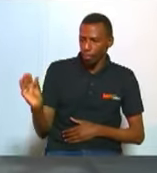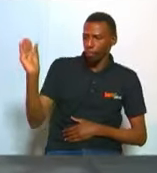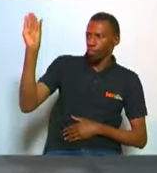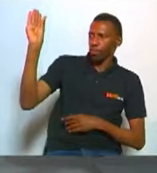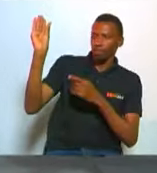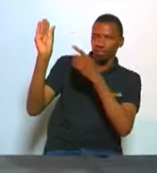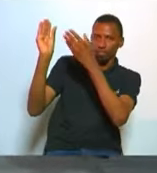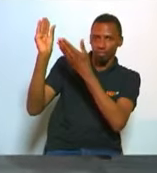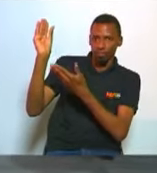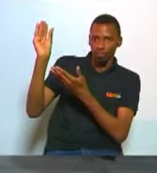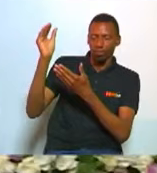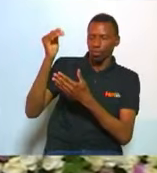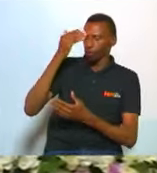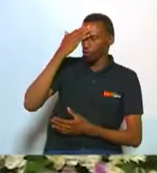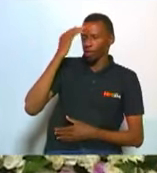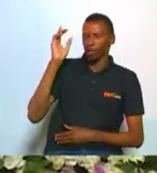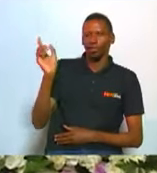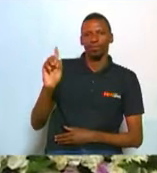Don't forget that.